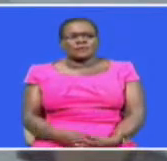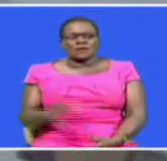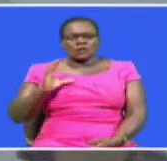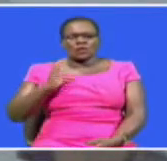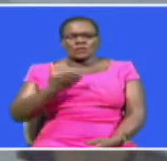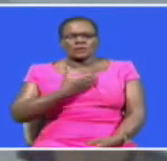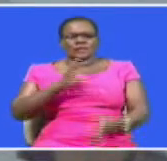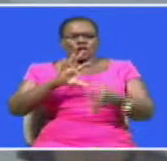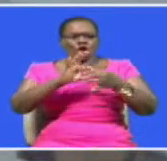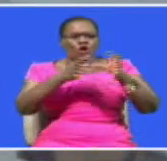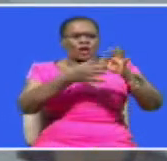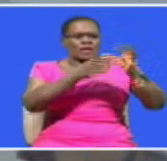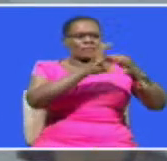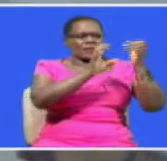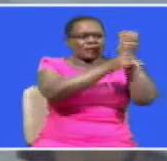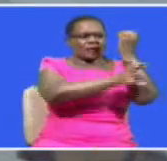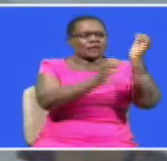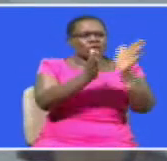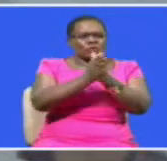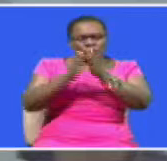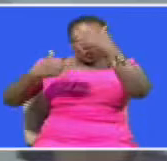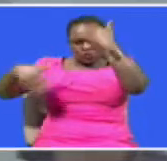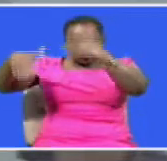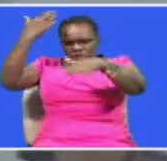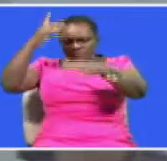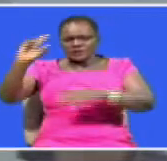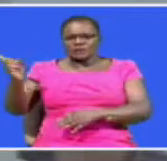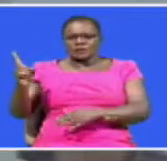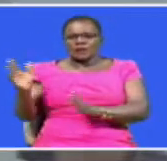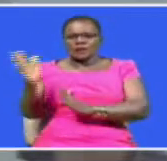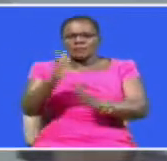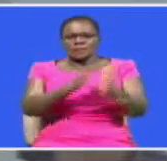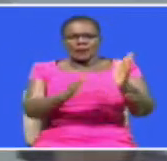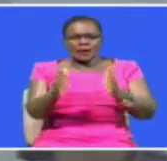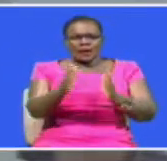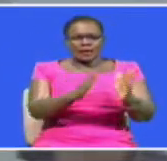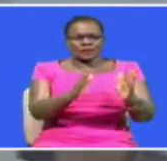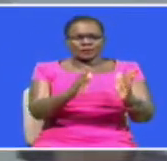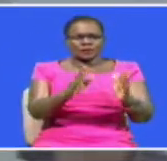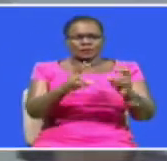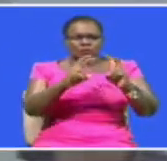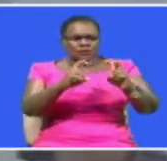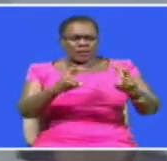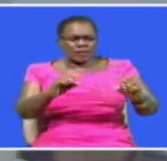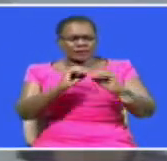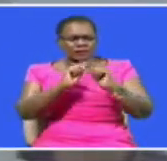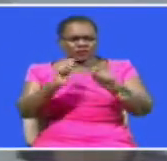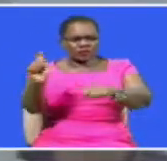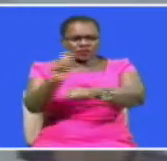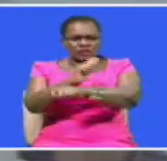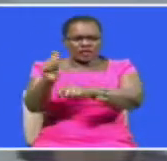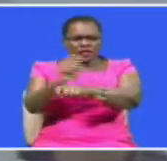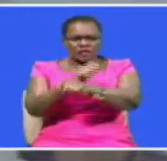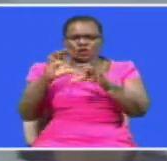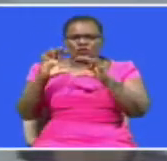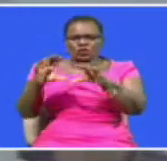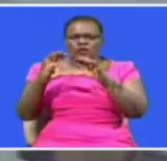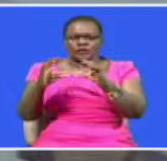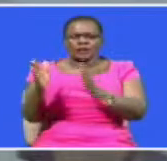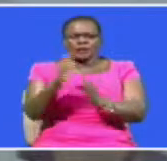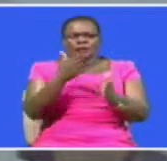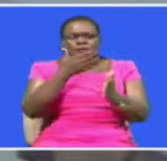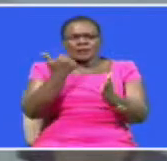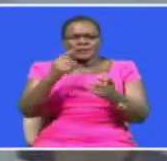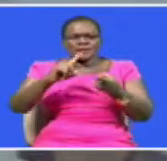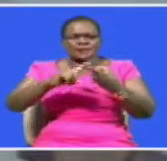Kamati ya Olimpiki nchini kwa pamoja na chuo kikuu cha Nairobi wamepanga mikakati ya kutafuta mafunzo kwa wakufunzi katika mikakati ya